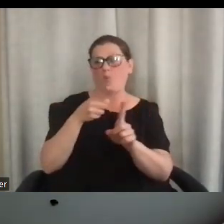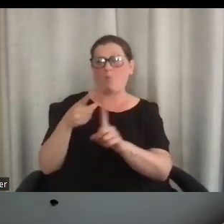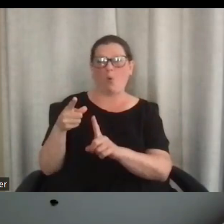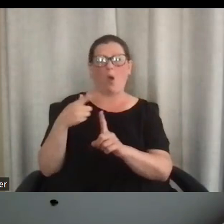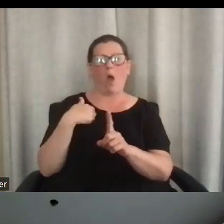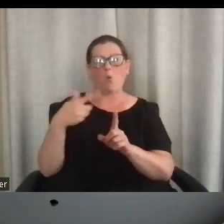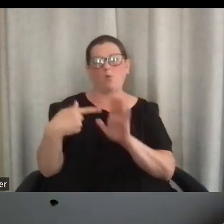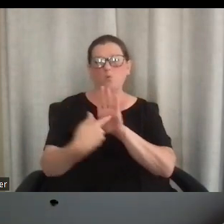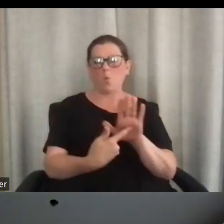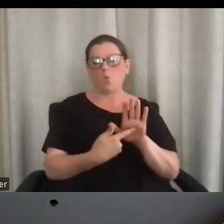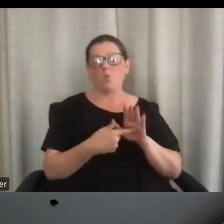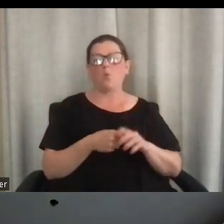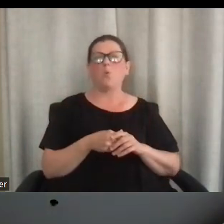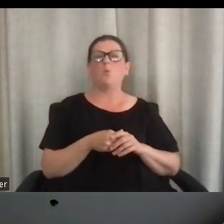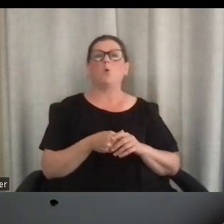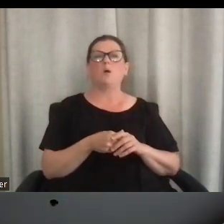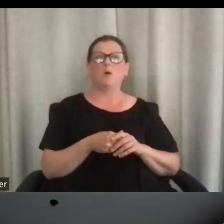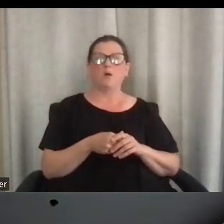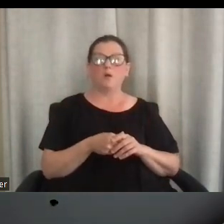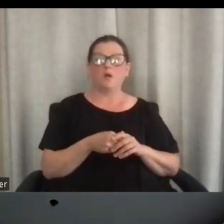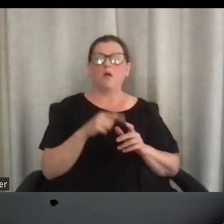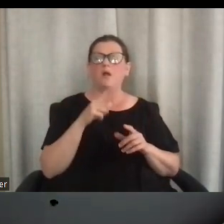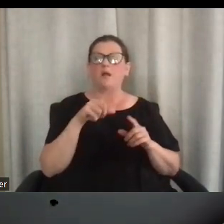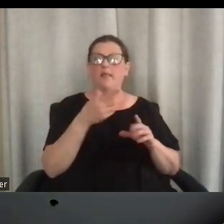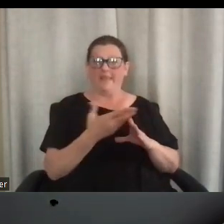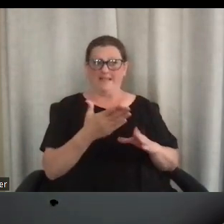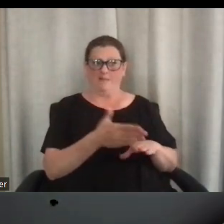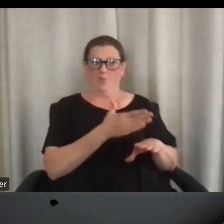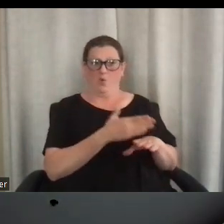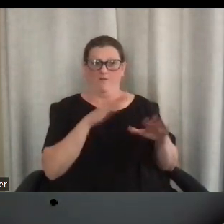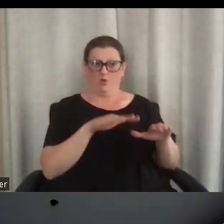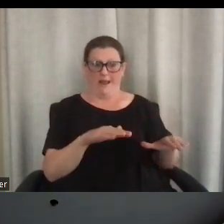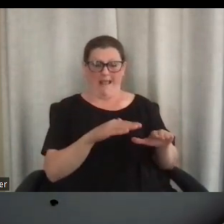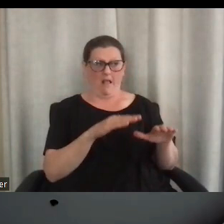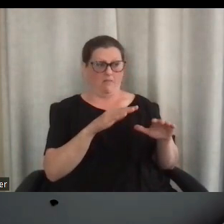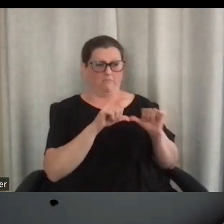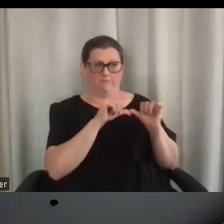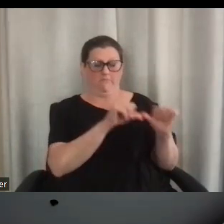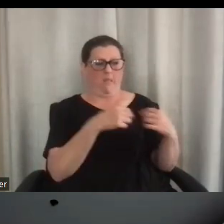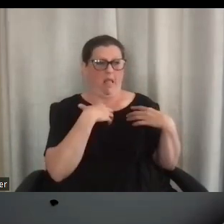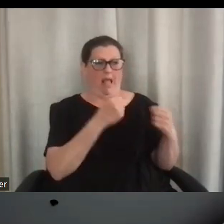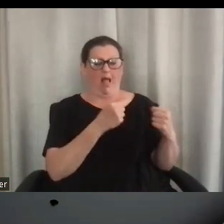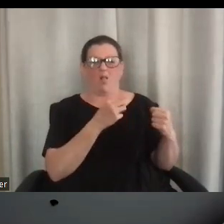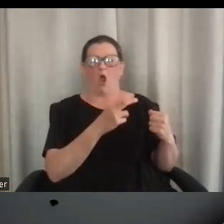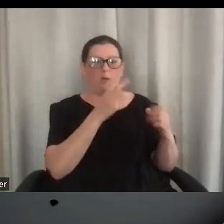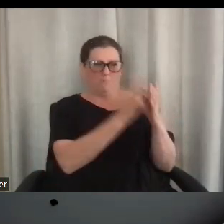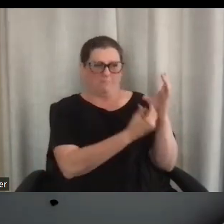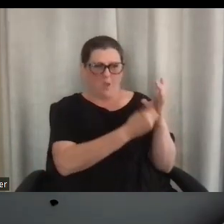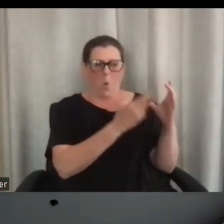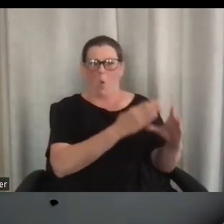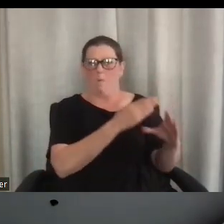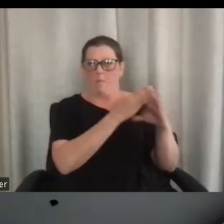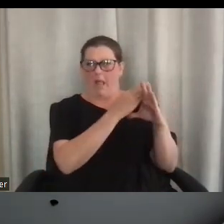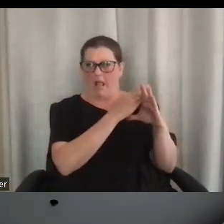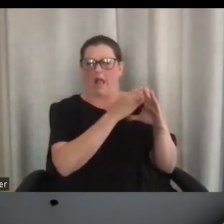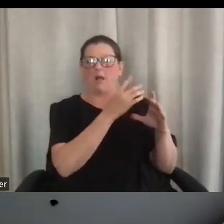of this image. When factors that improve a child's lifelong health are missing or they're blocked by ACEs, it leads to